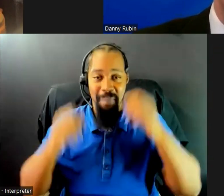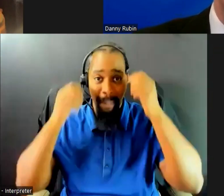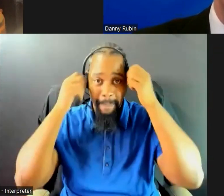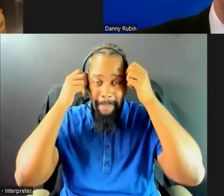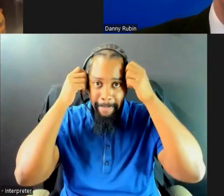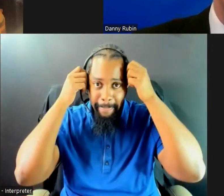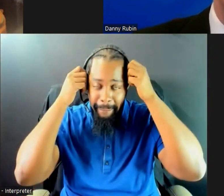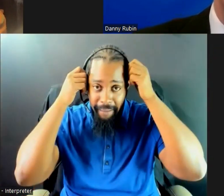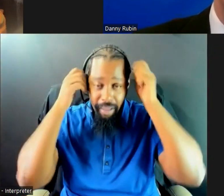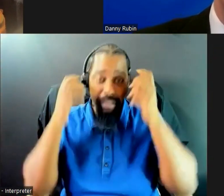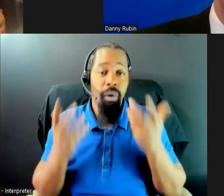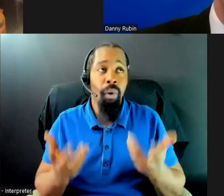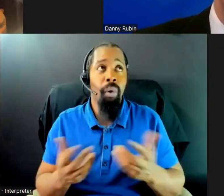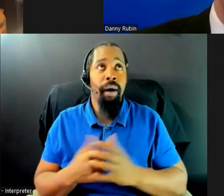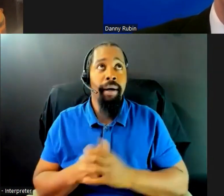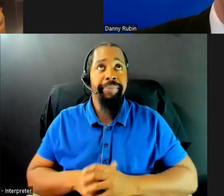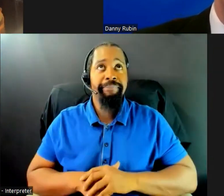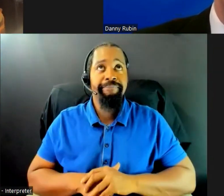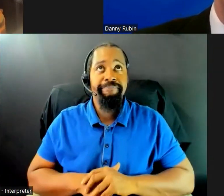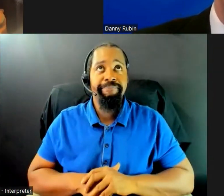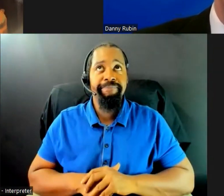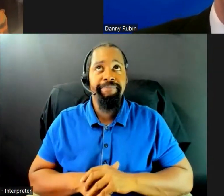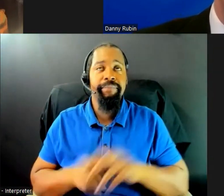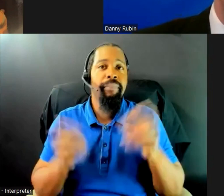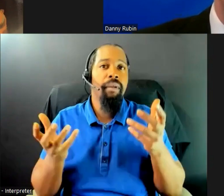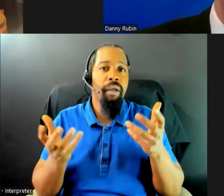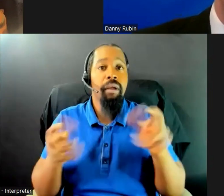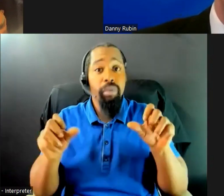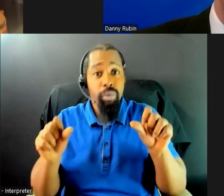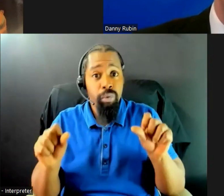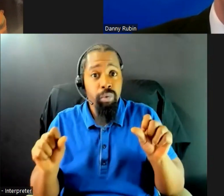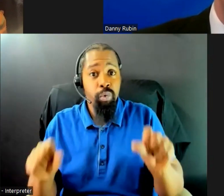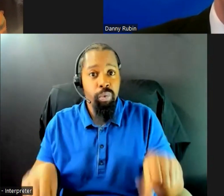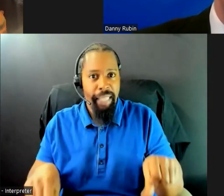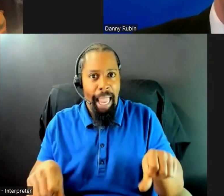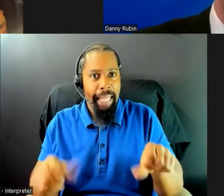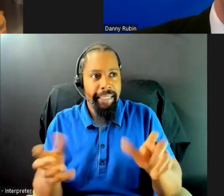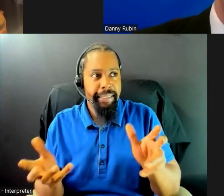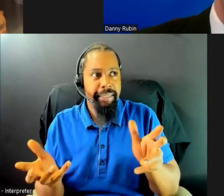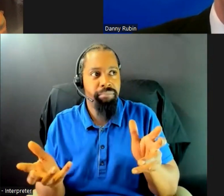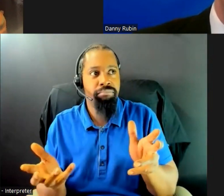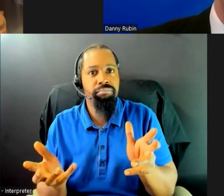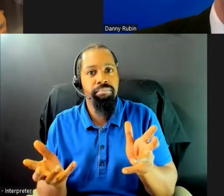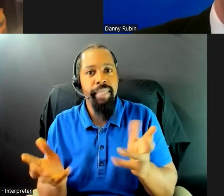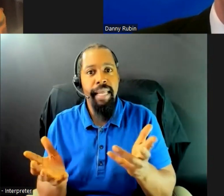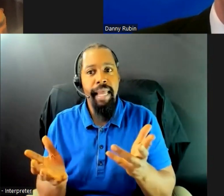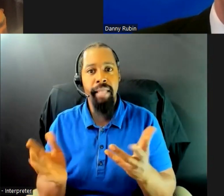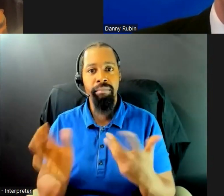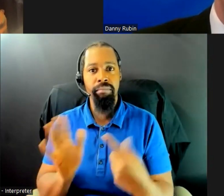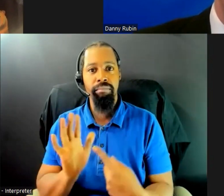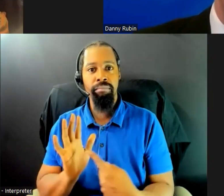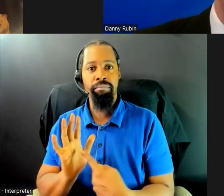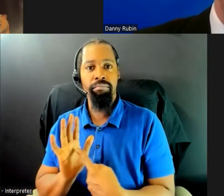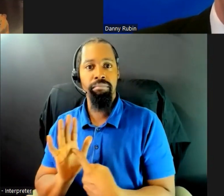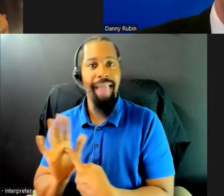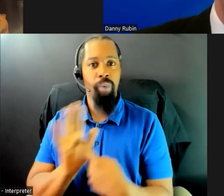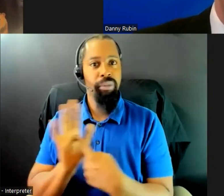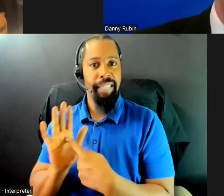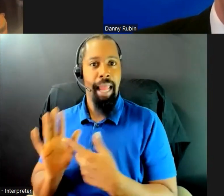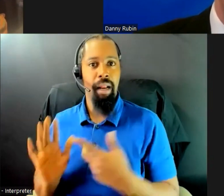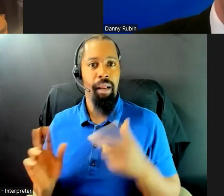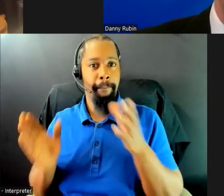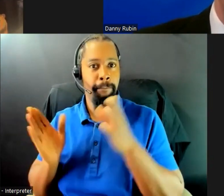how do you say, you can be a very outstanding person, but you cannot be a snob,